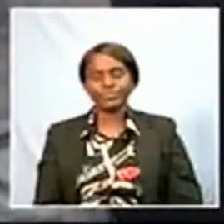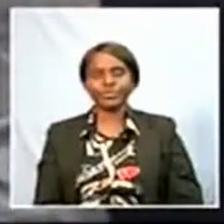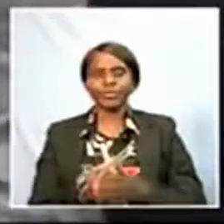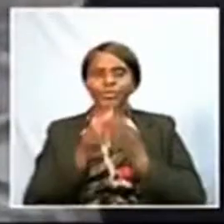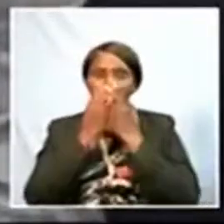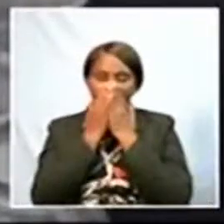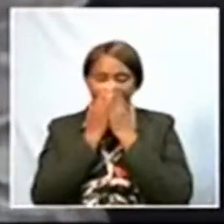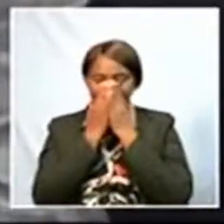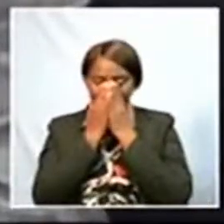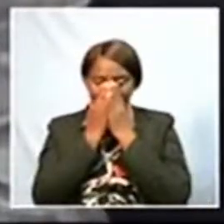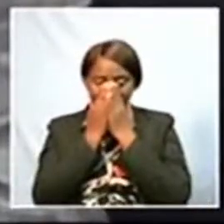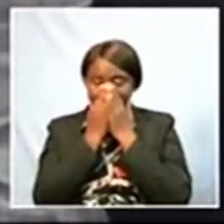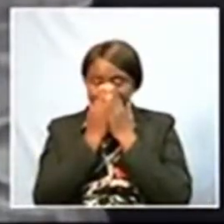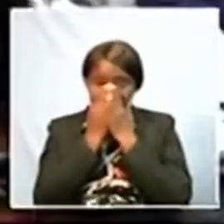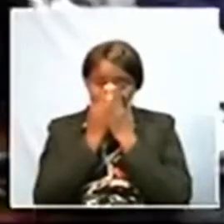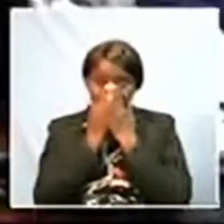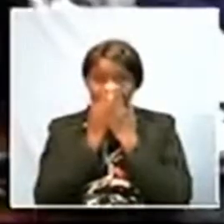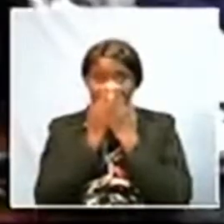this was